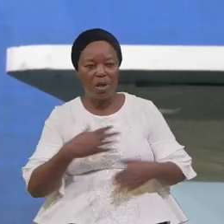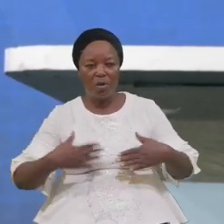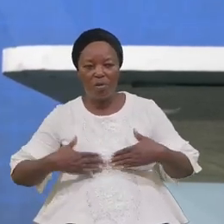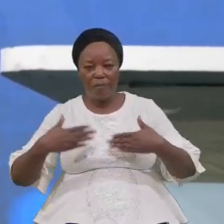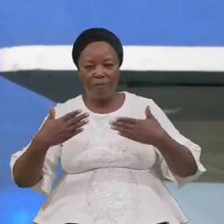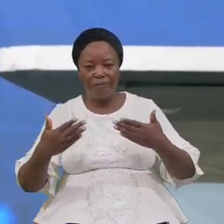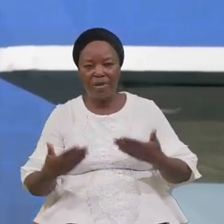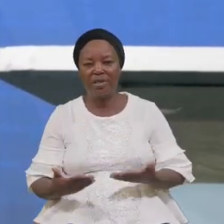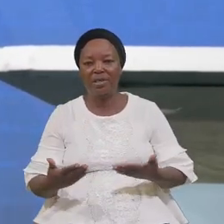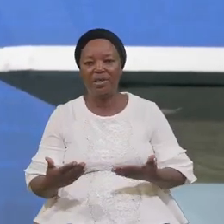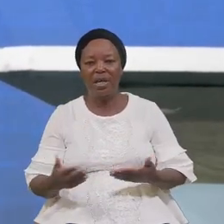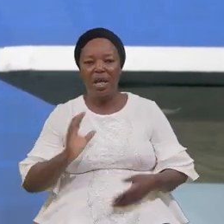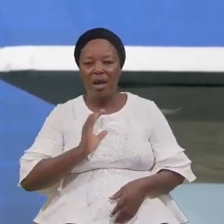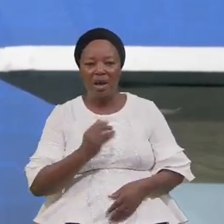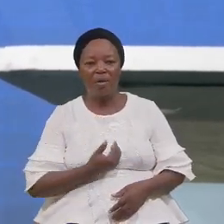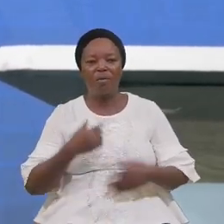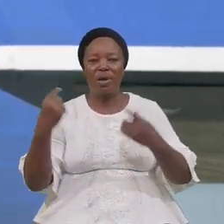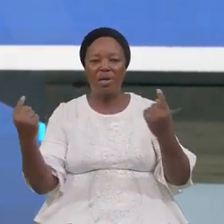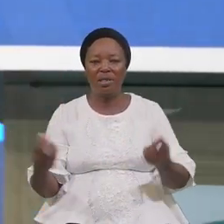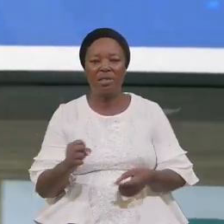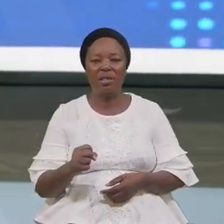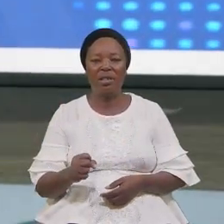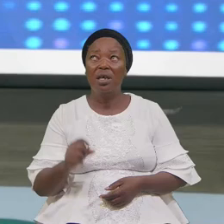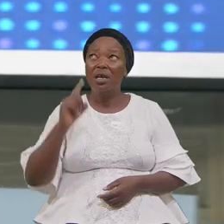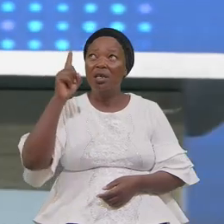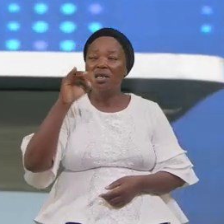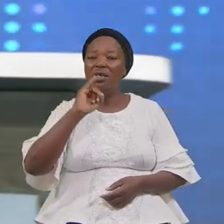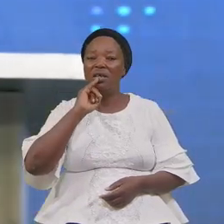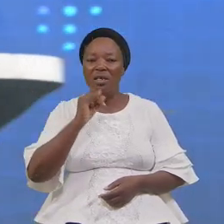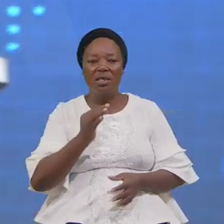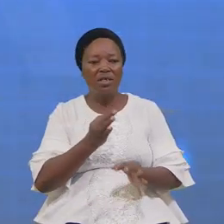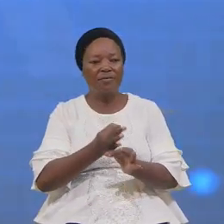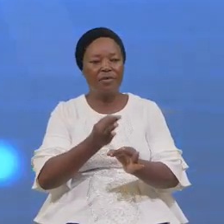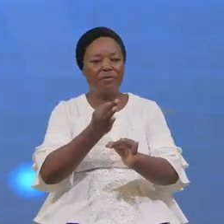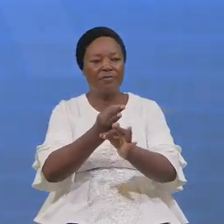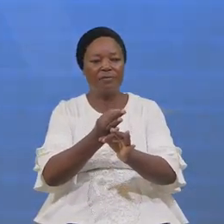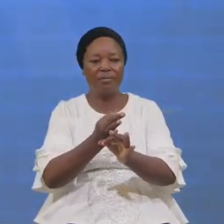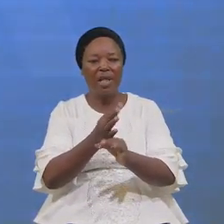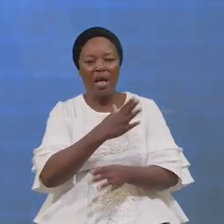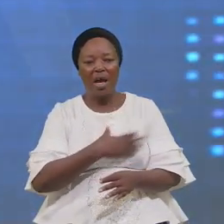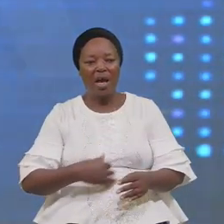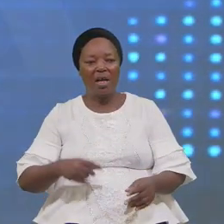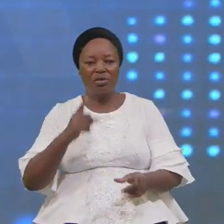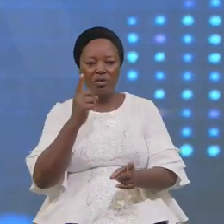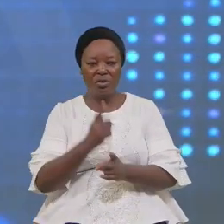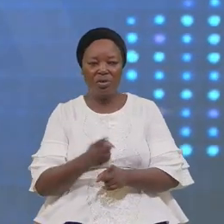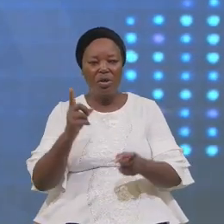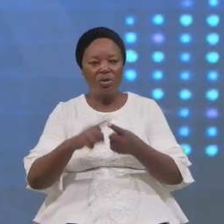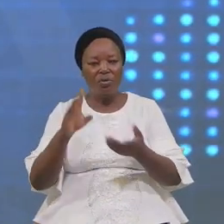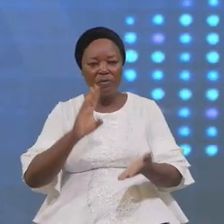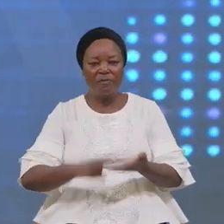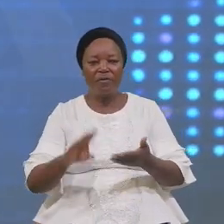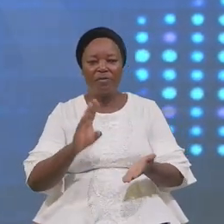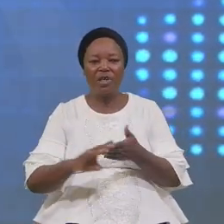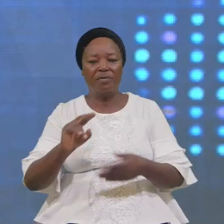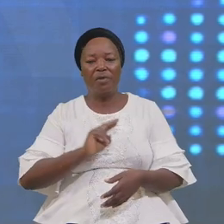confess our sins, he is faithful and just to forgive